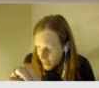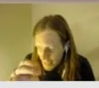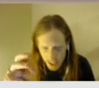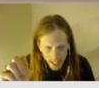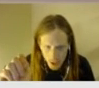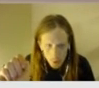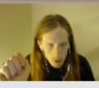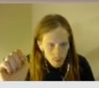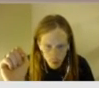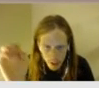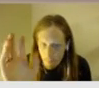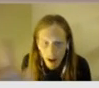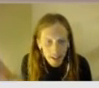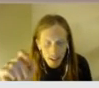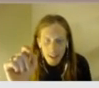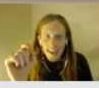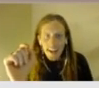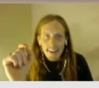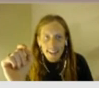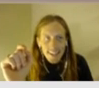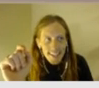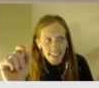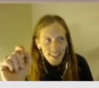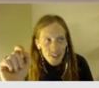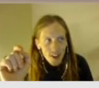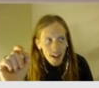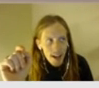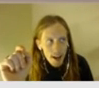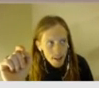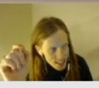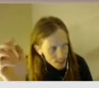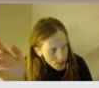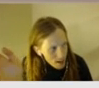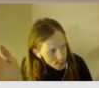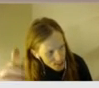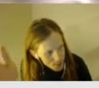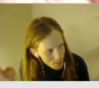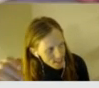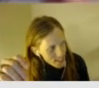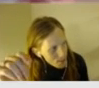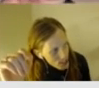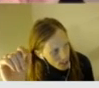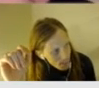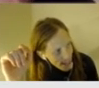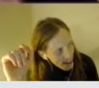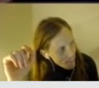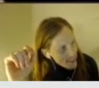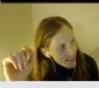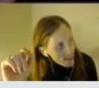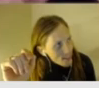incredibly intellectual, brilliant mind. And I was listening to a conversation with him recently. He was talking about